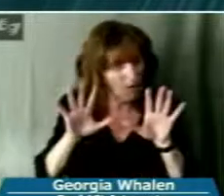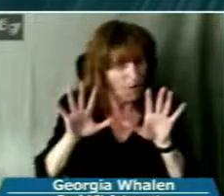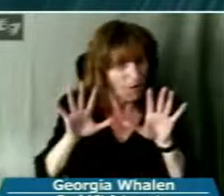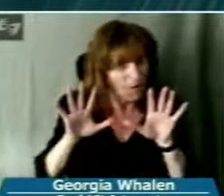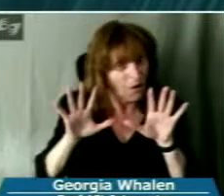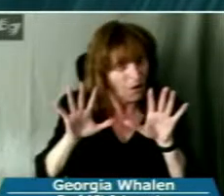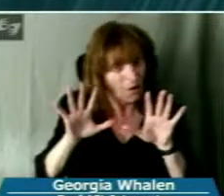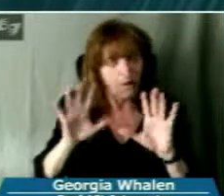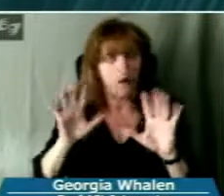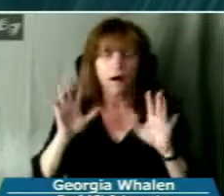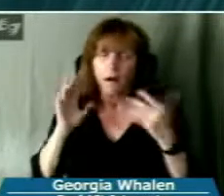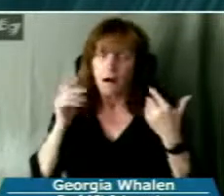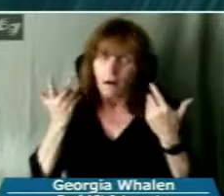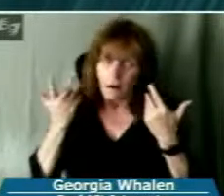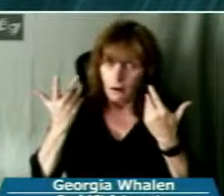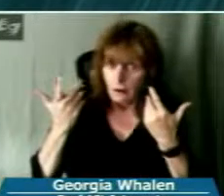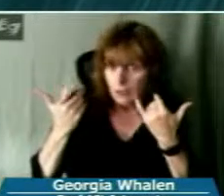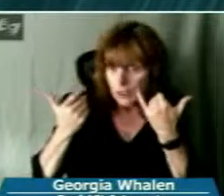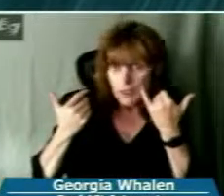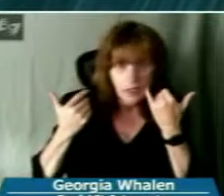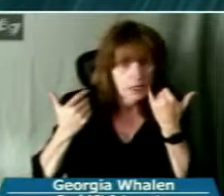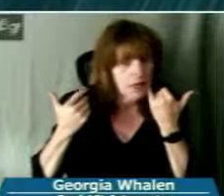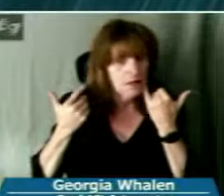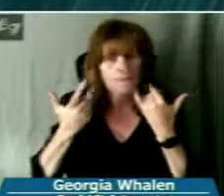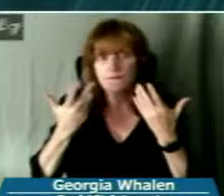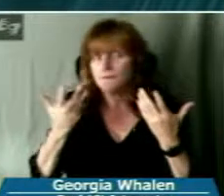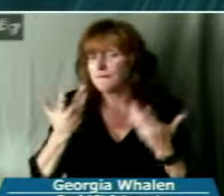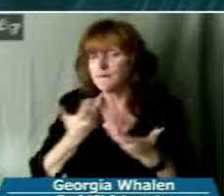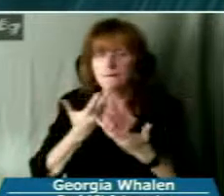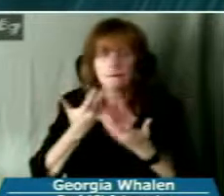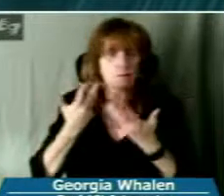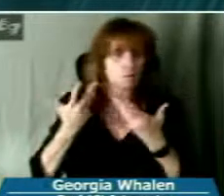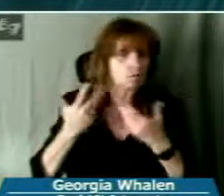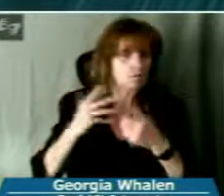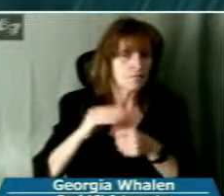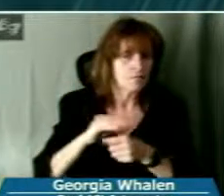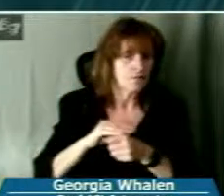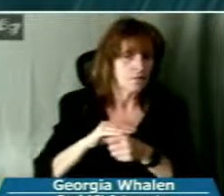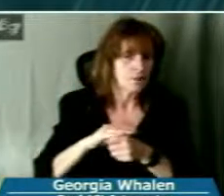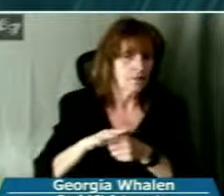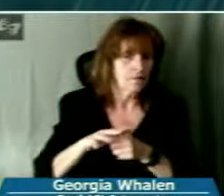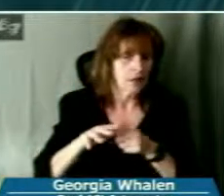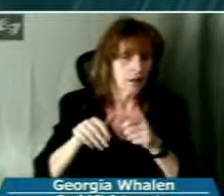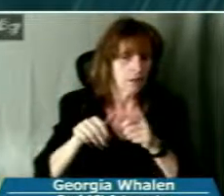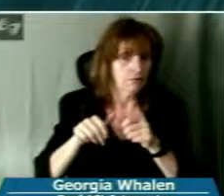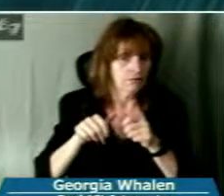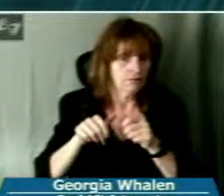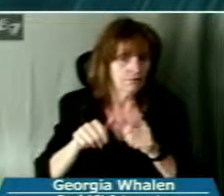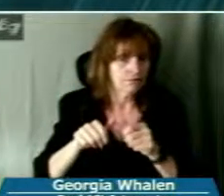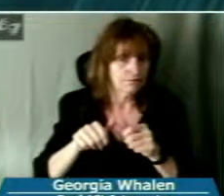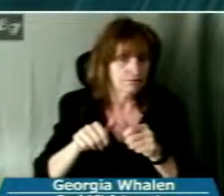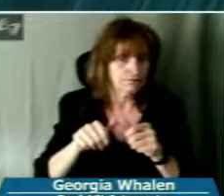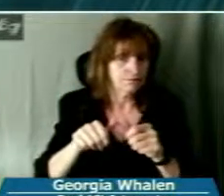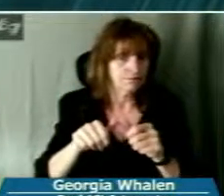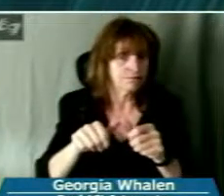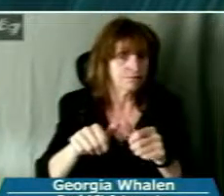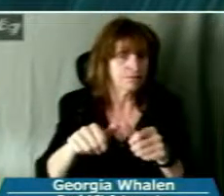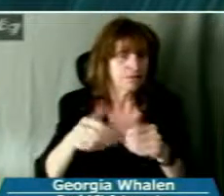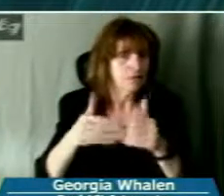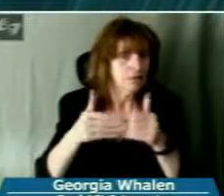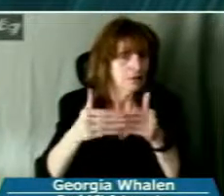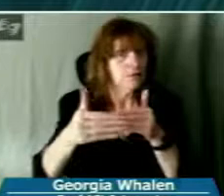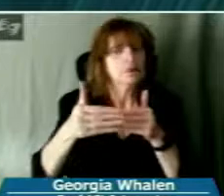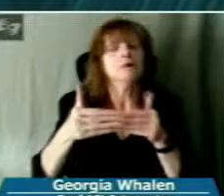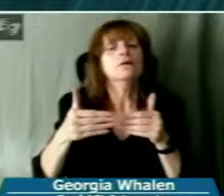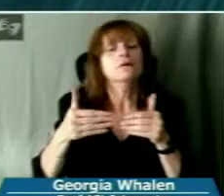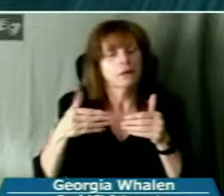if we are going to be in this business for some time, I think we are going to have to set up some formal